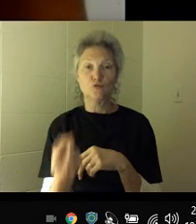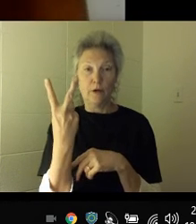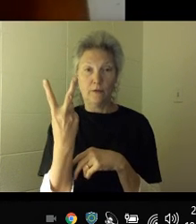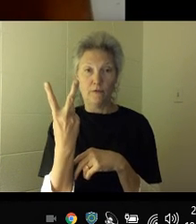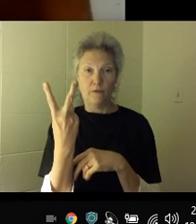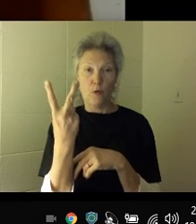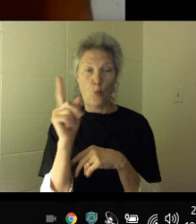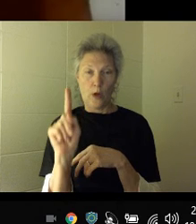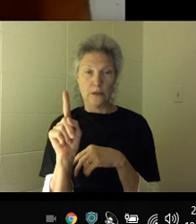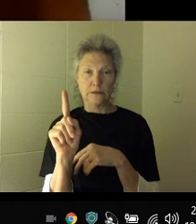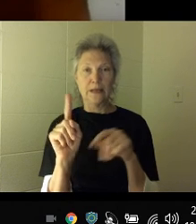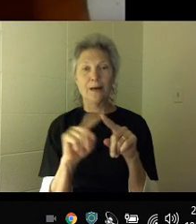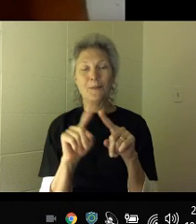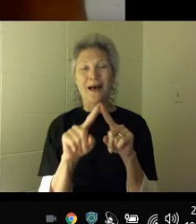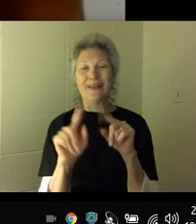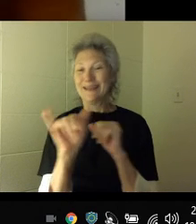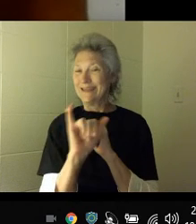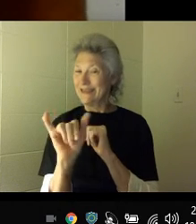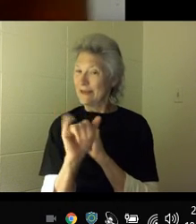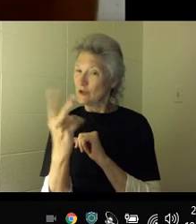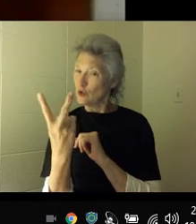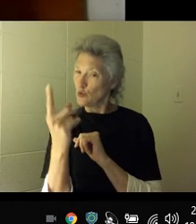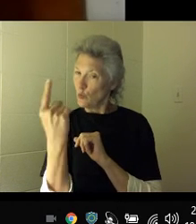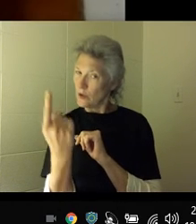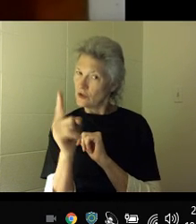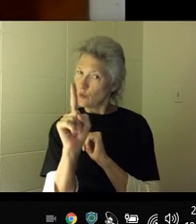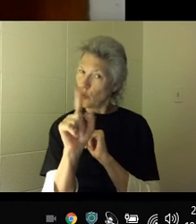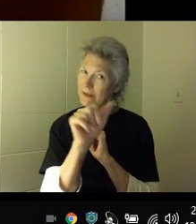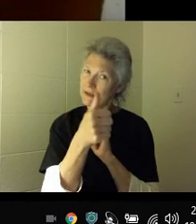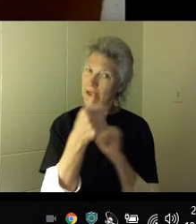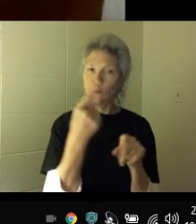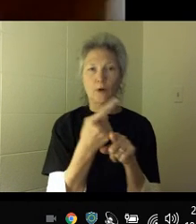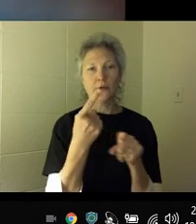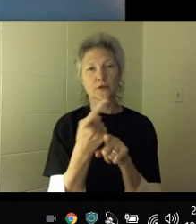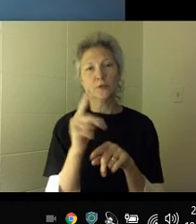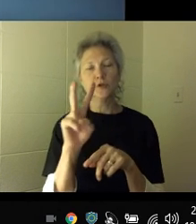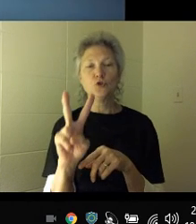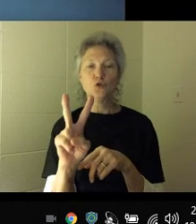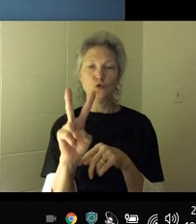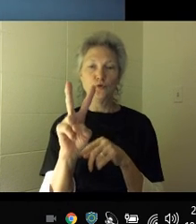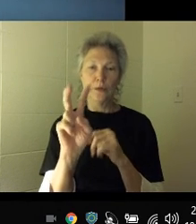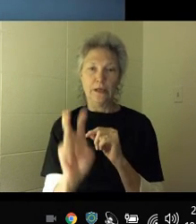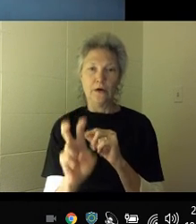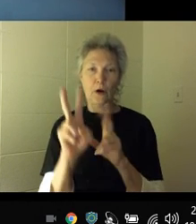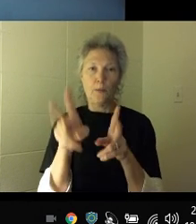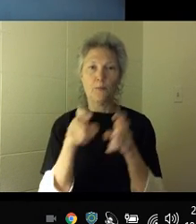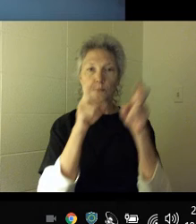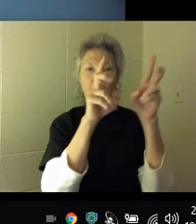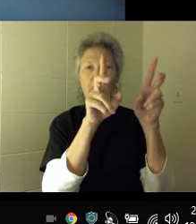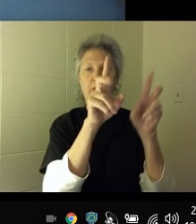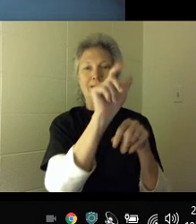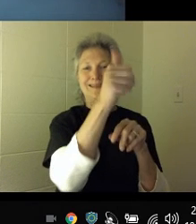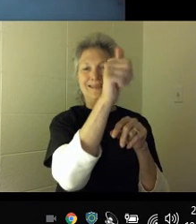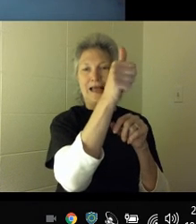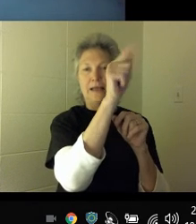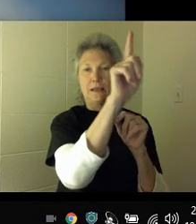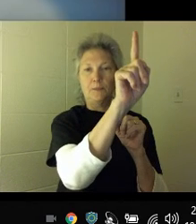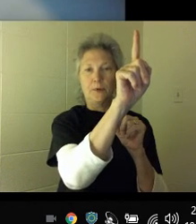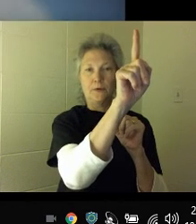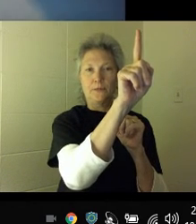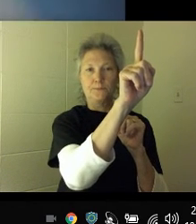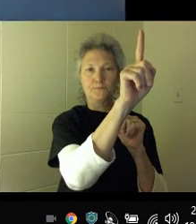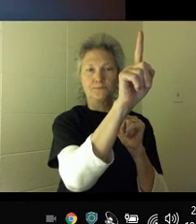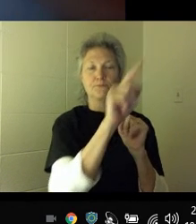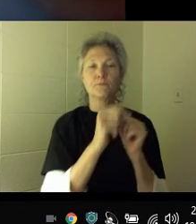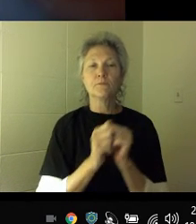But 12 ones are the same as 2 ones and 1 10, right? So I'm going to put my 2 ones here, and I'll put my 1 10 from 12 up in my